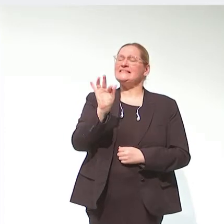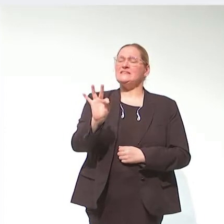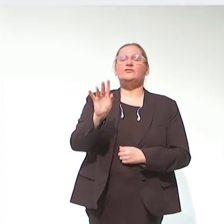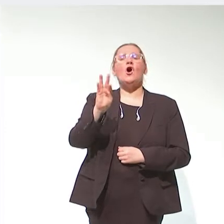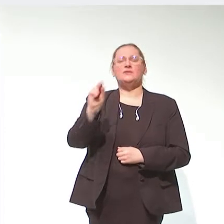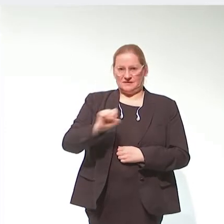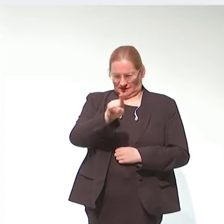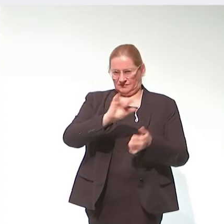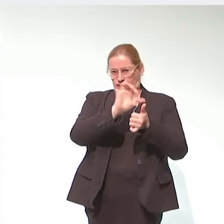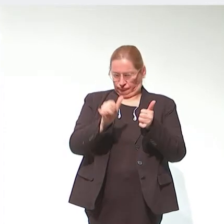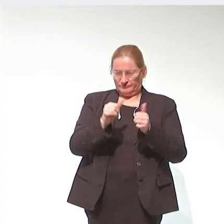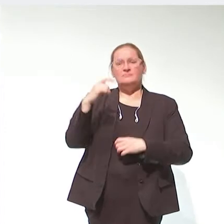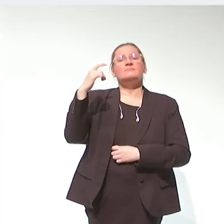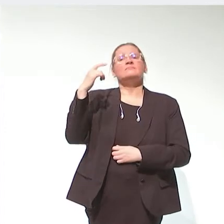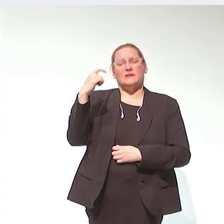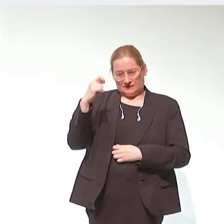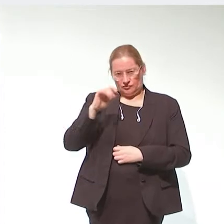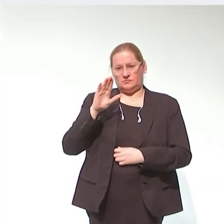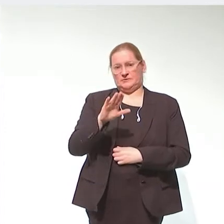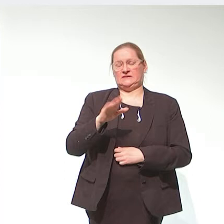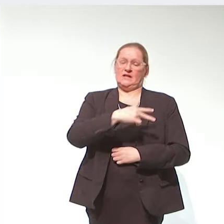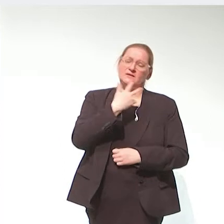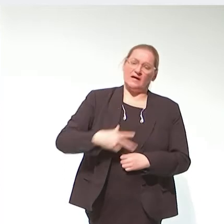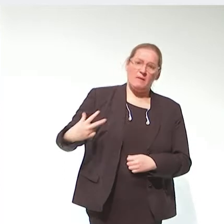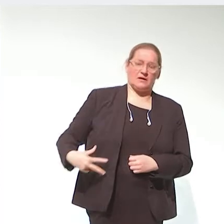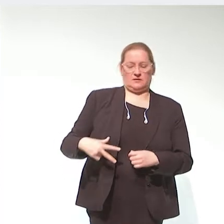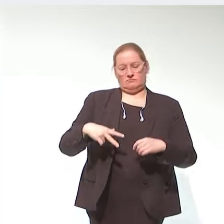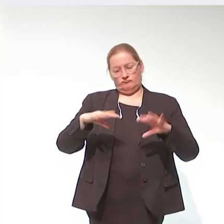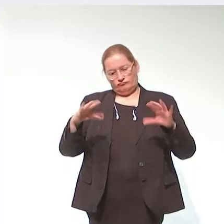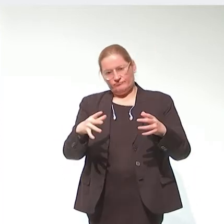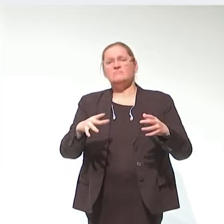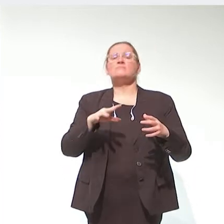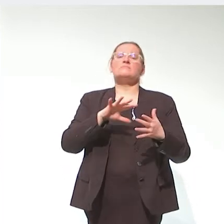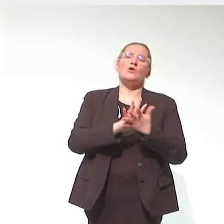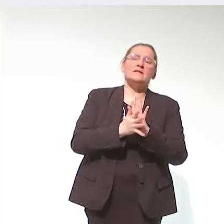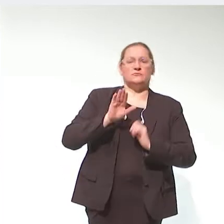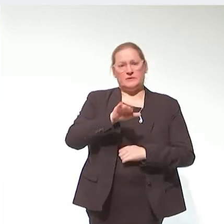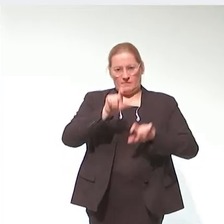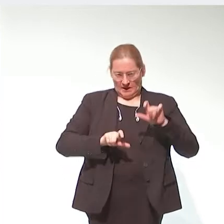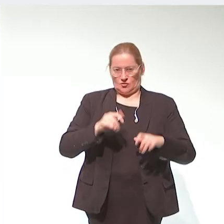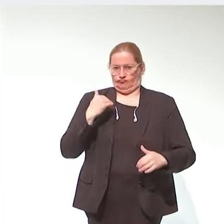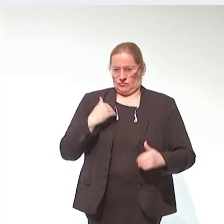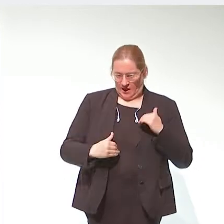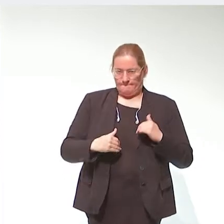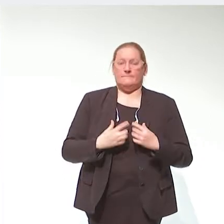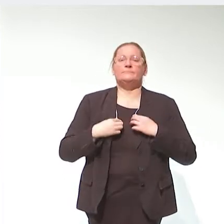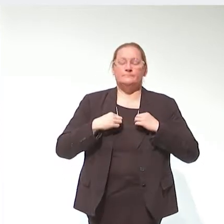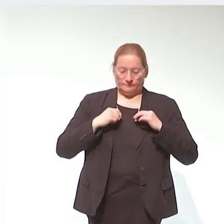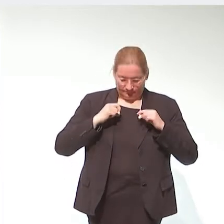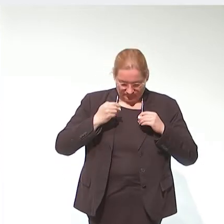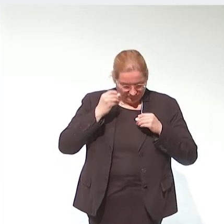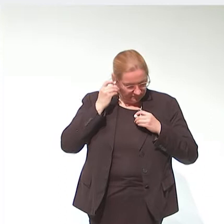we have Sif Holst, who is Vice President of Disabled People's Organizations in